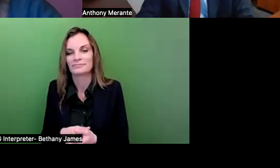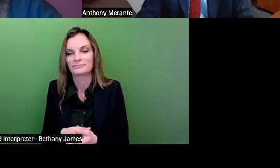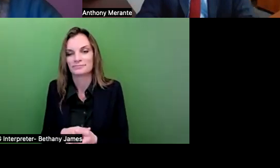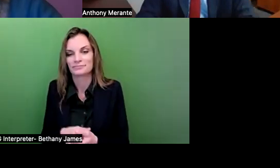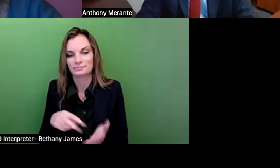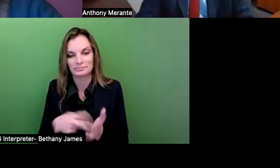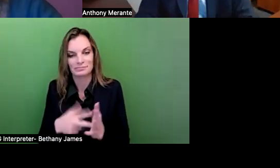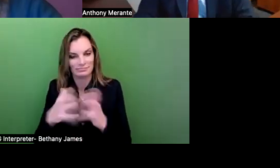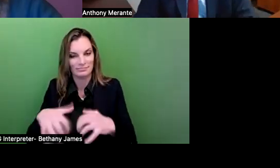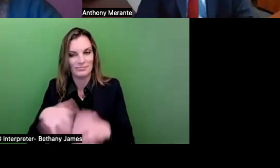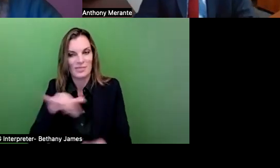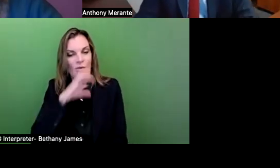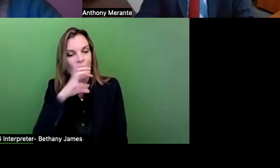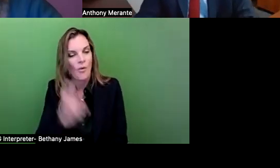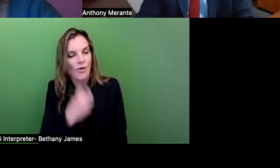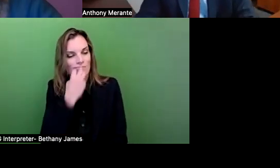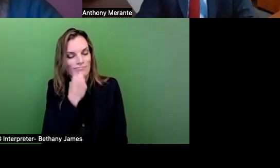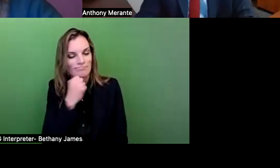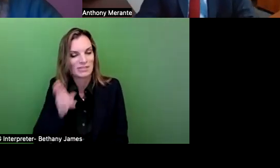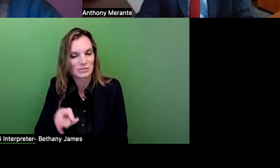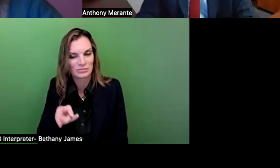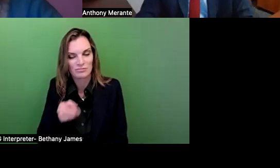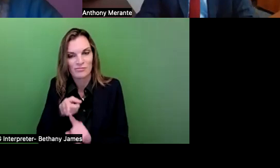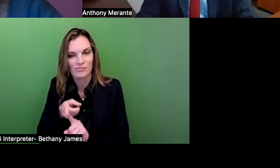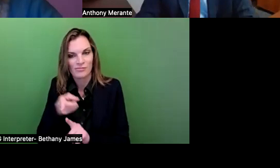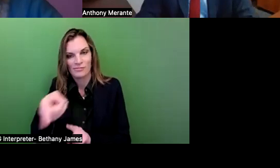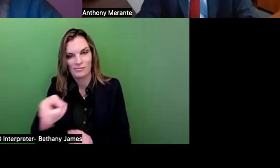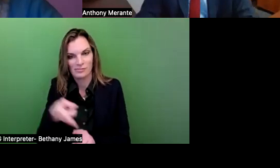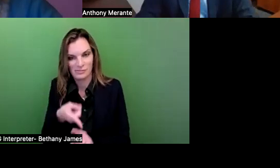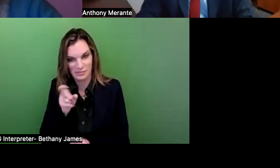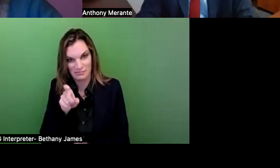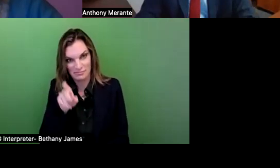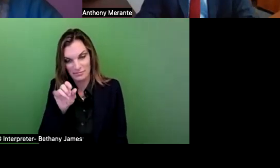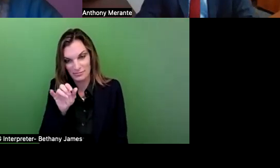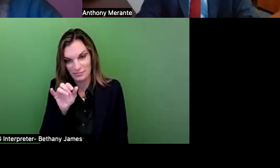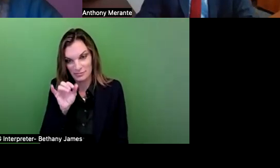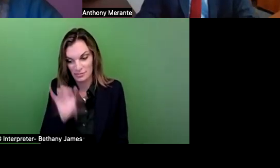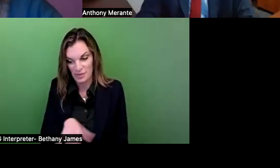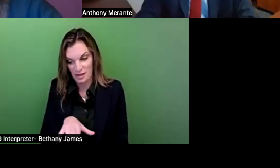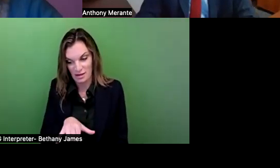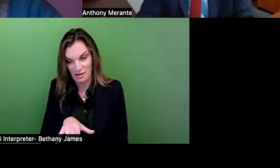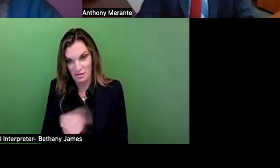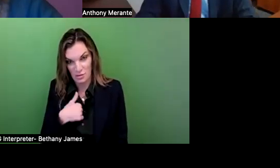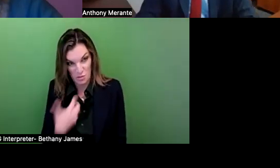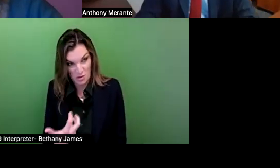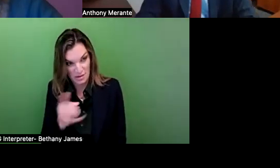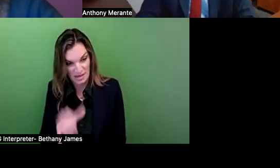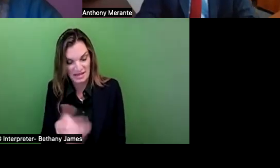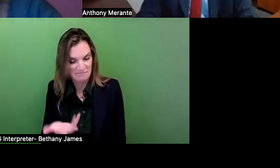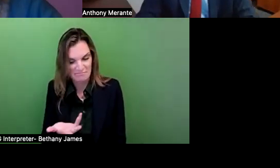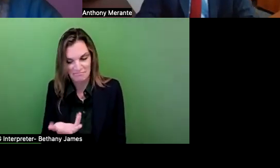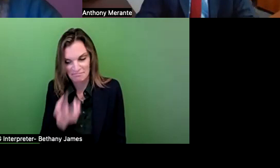down much of the old part of the city, which I'm not sure that's certain that's something that we all wanted, but we were able to